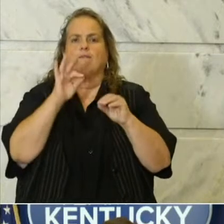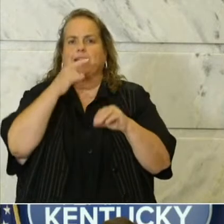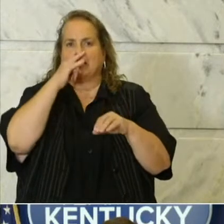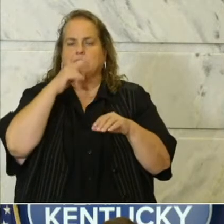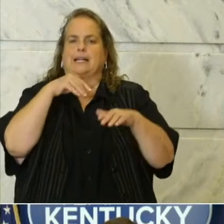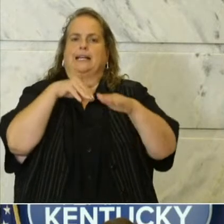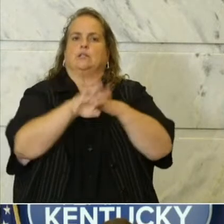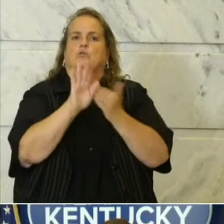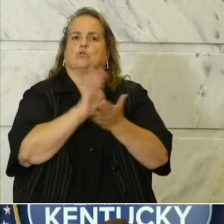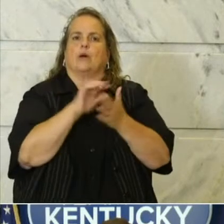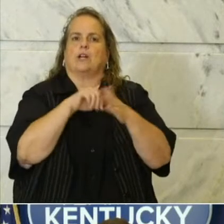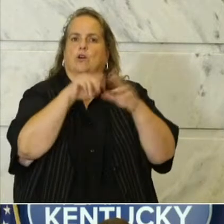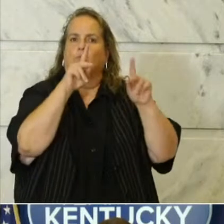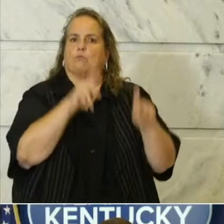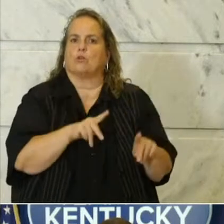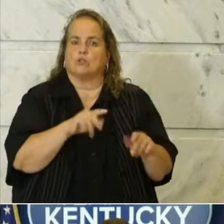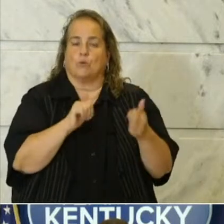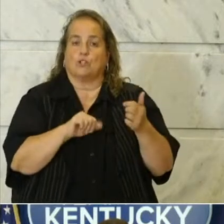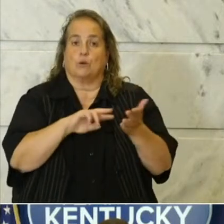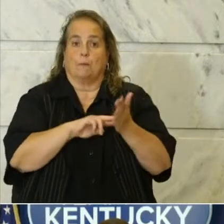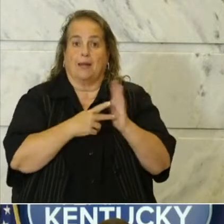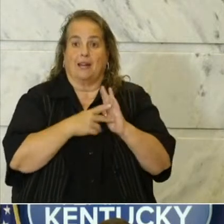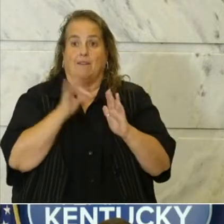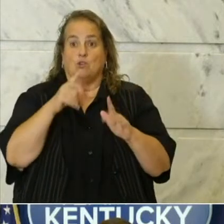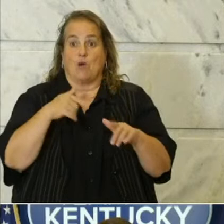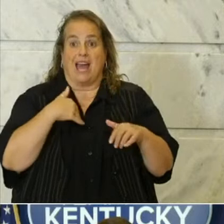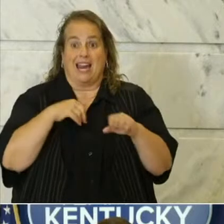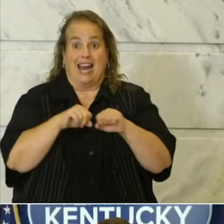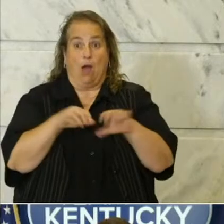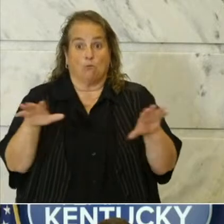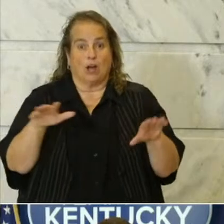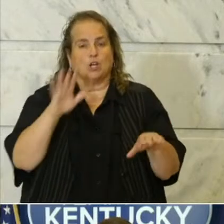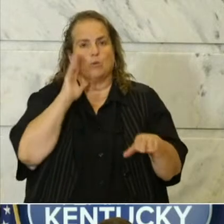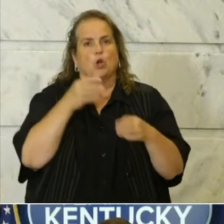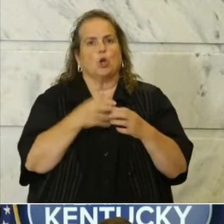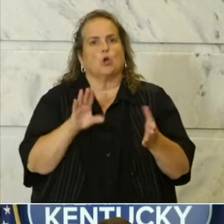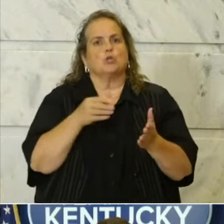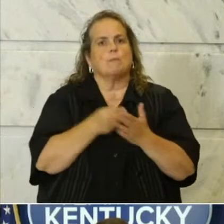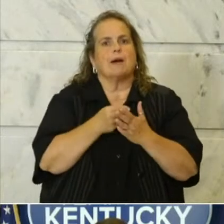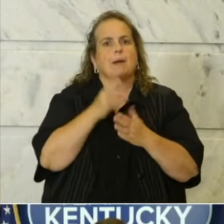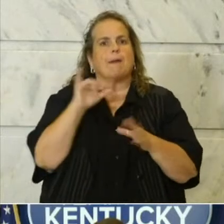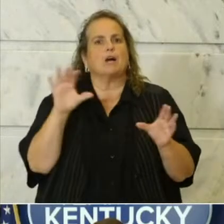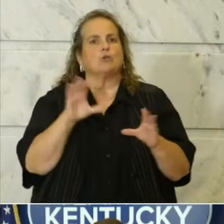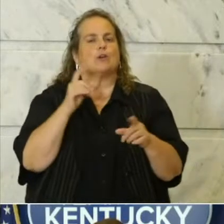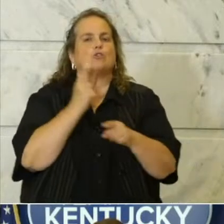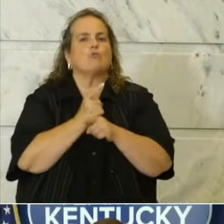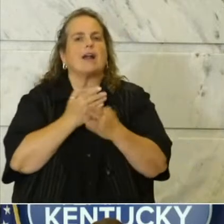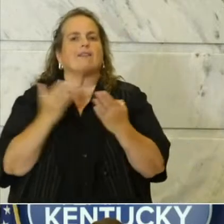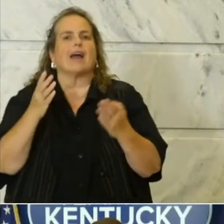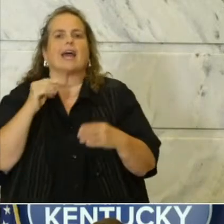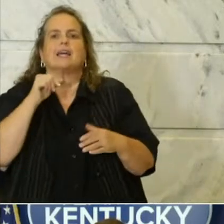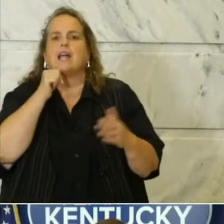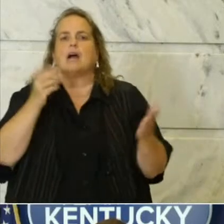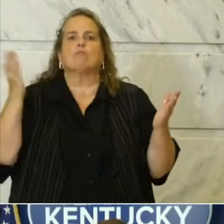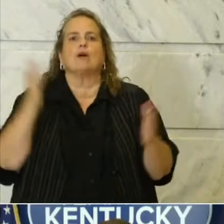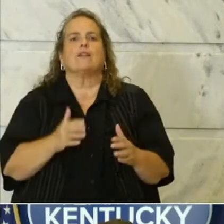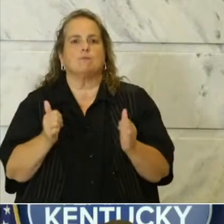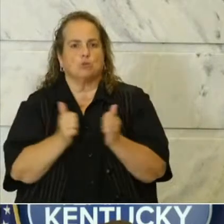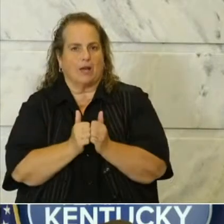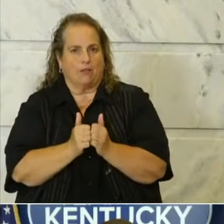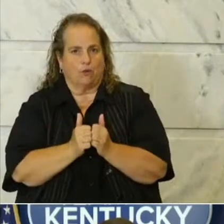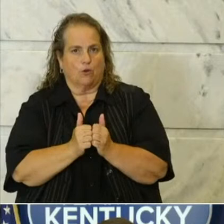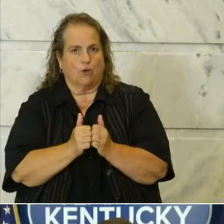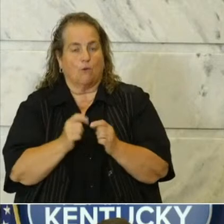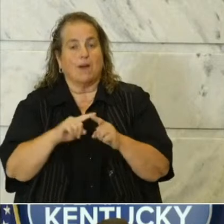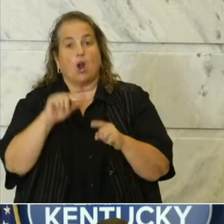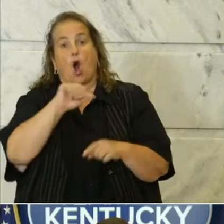person, which means if you had an outbreak, you would be losing dollars by doing the right thing and not bringing them together. But all